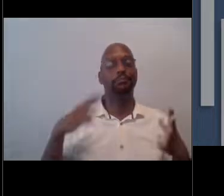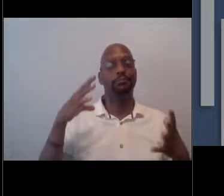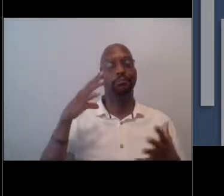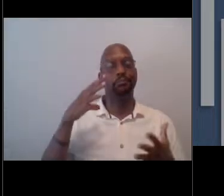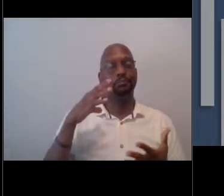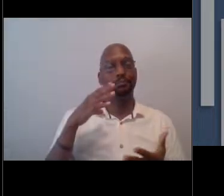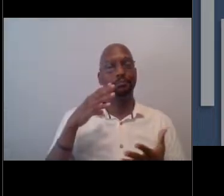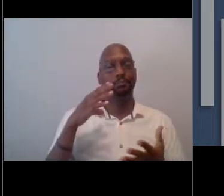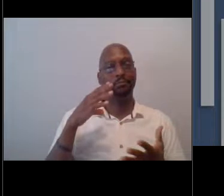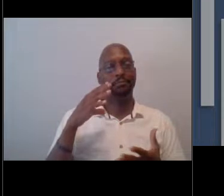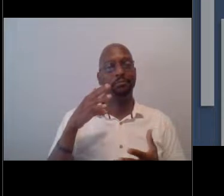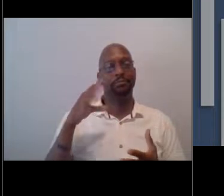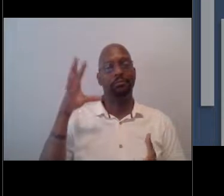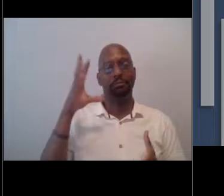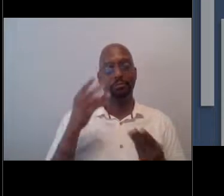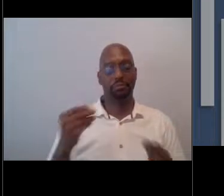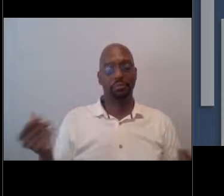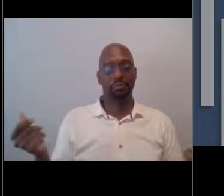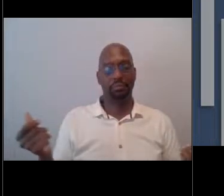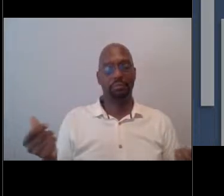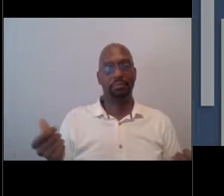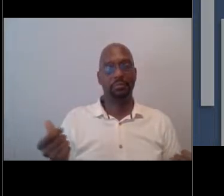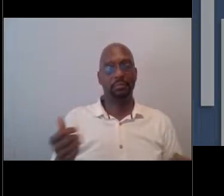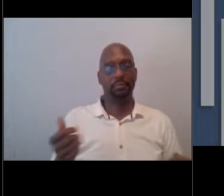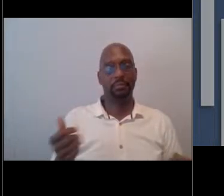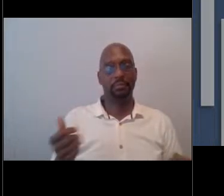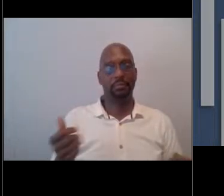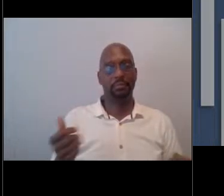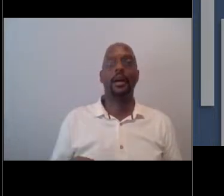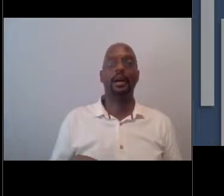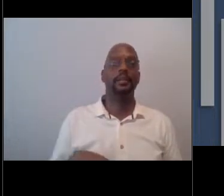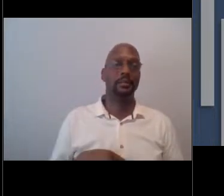right? And what's happening is that people are telling